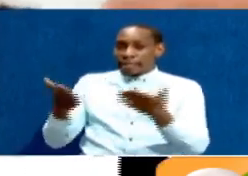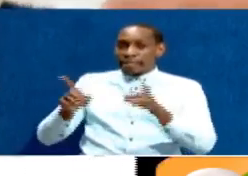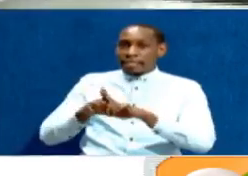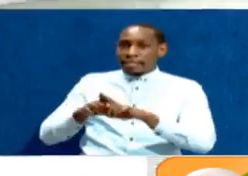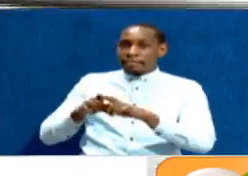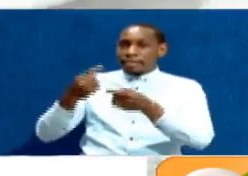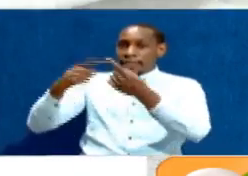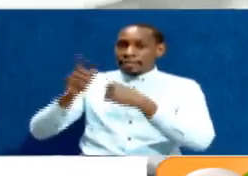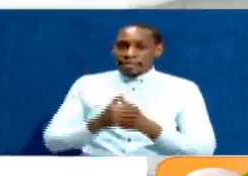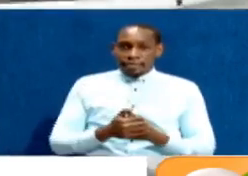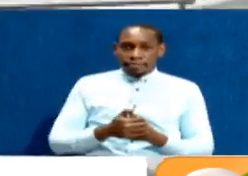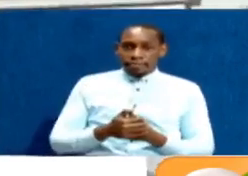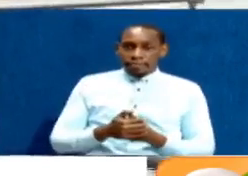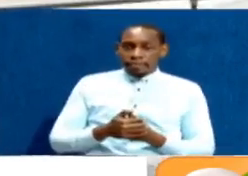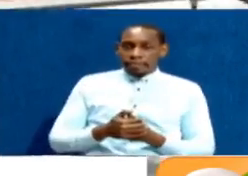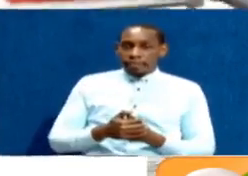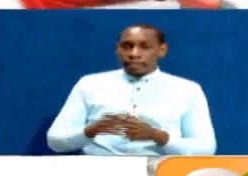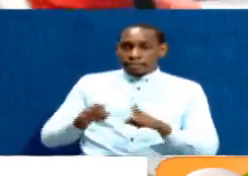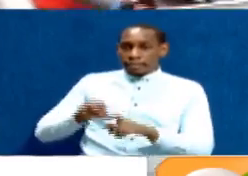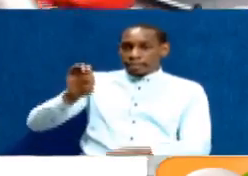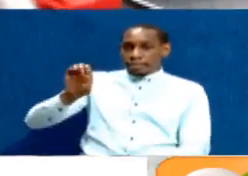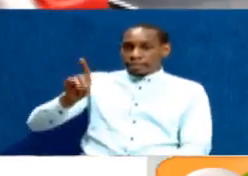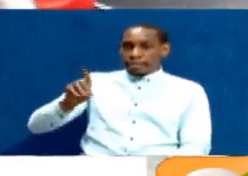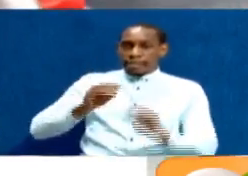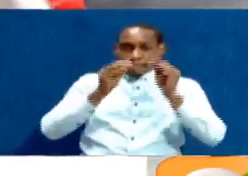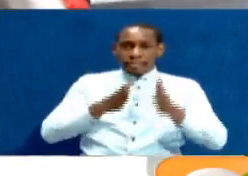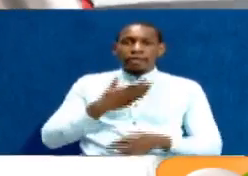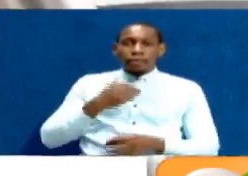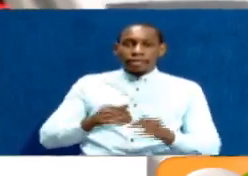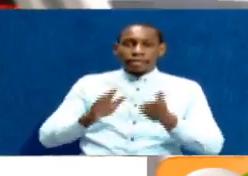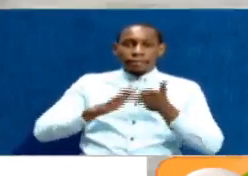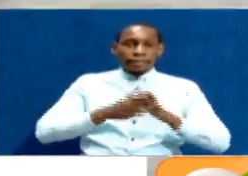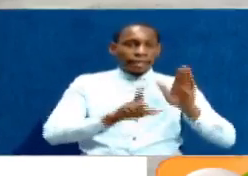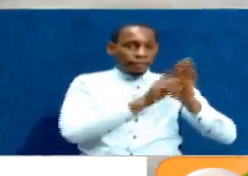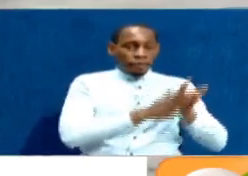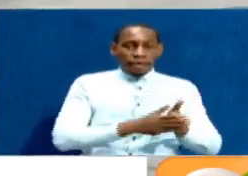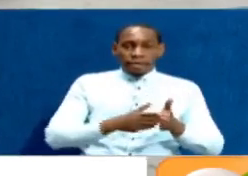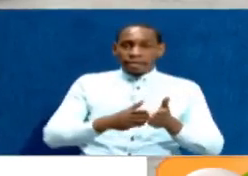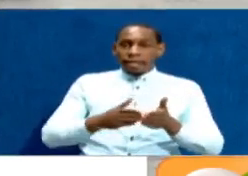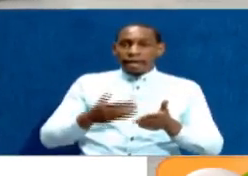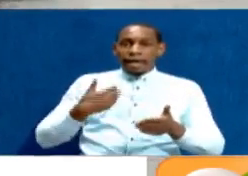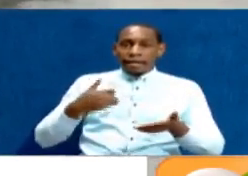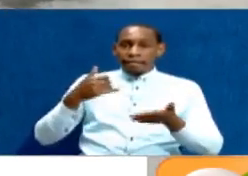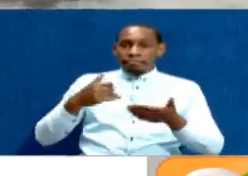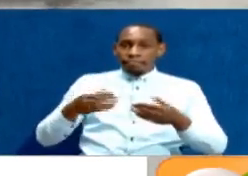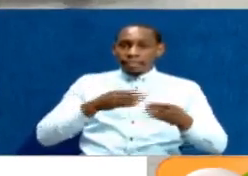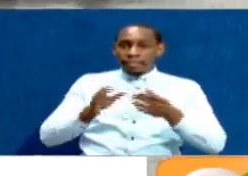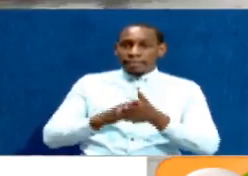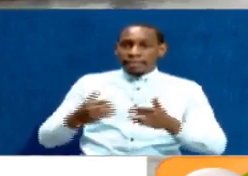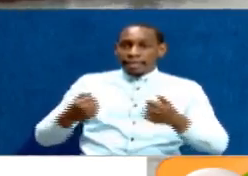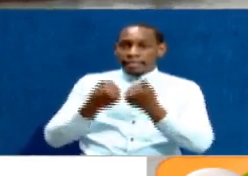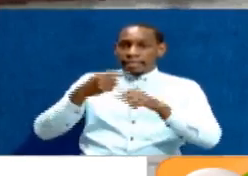uende mbele. A trained early childhood teacher who wanted to be a lawyer, she wasn't born with disability, but a train accident 27 years